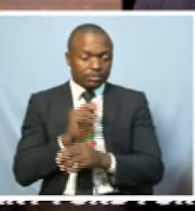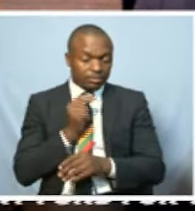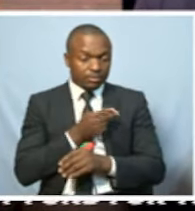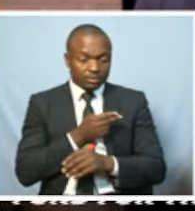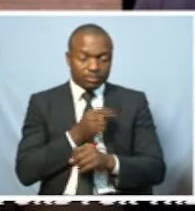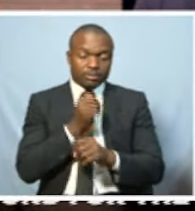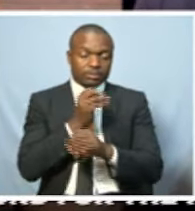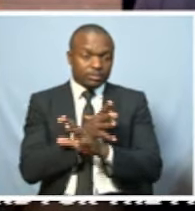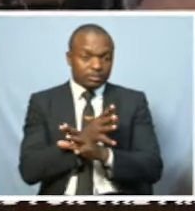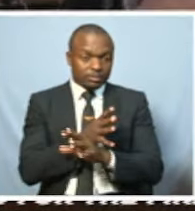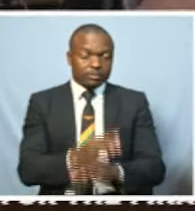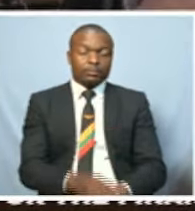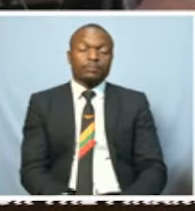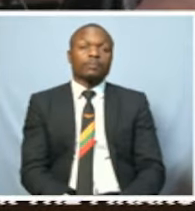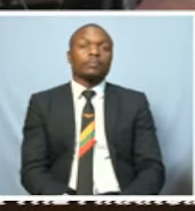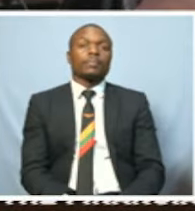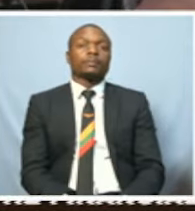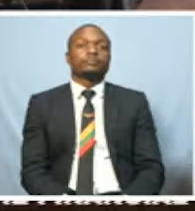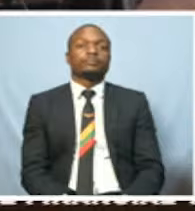submit.